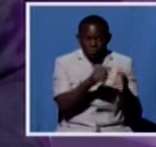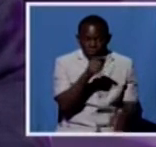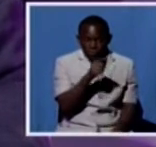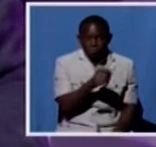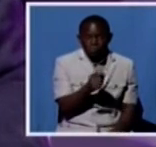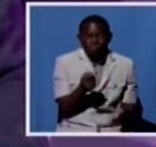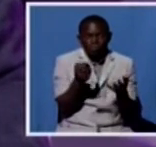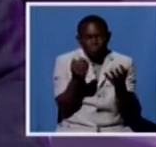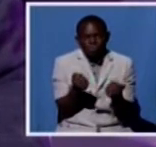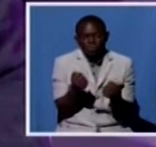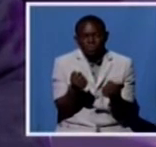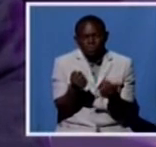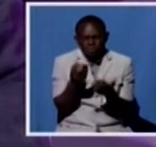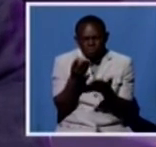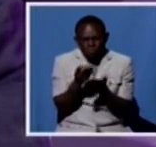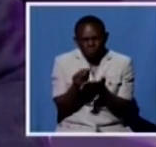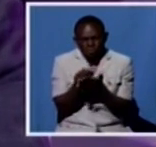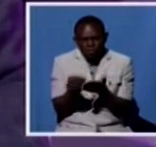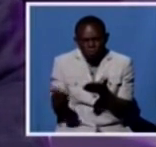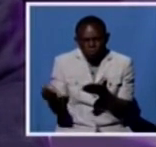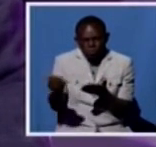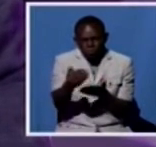the effect of this